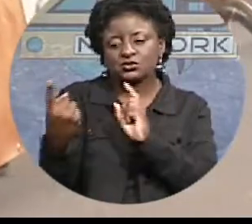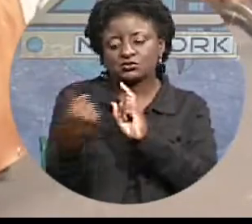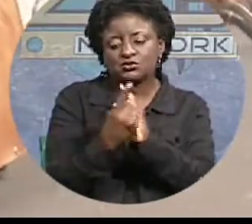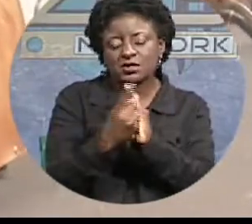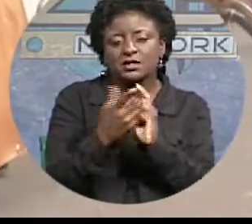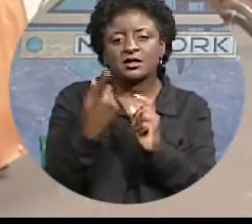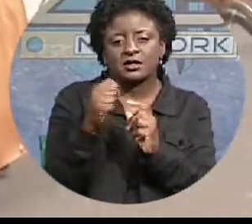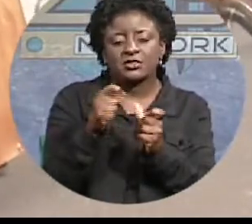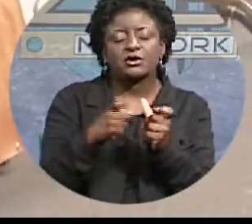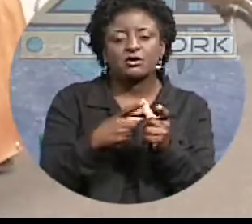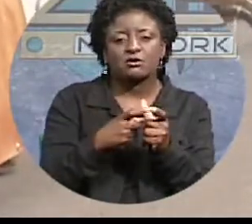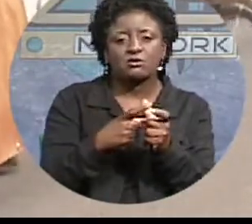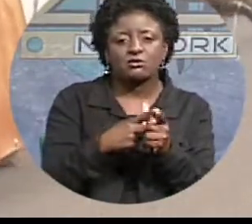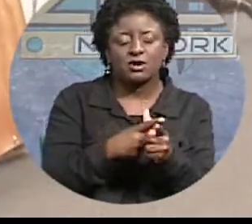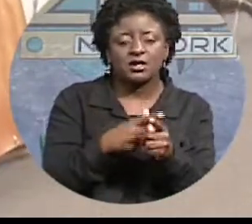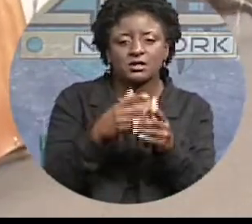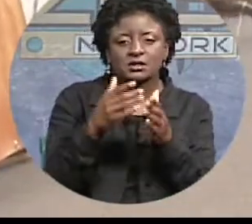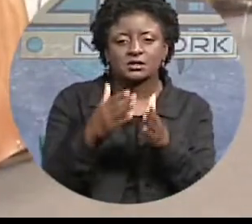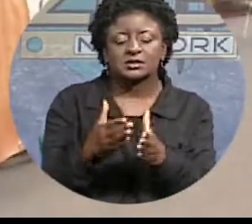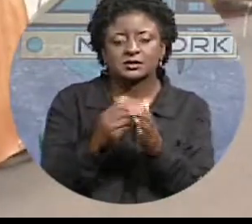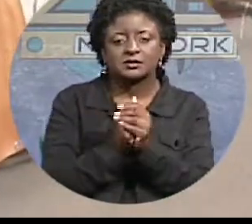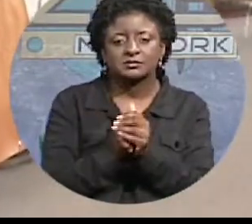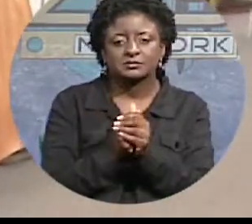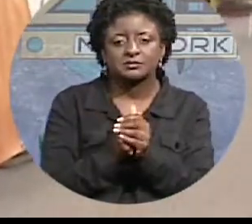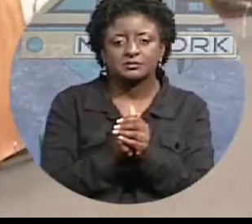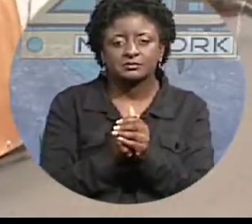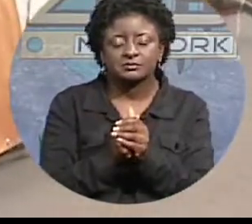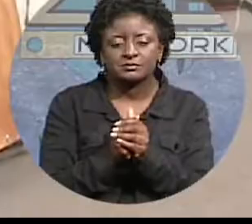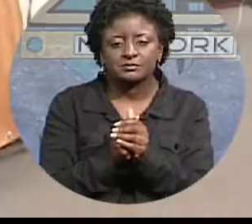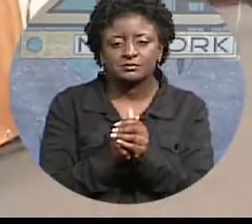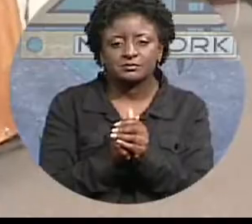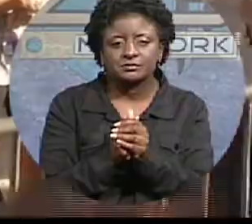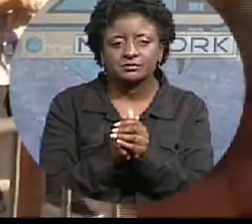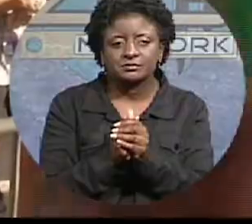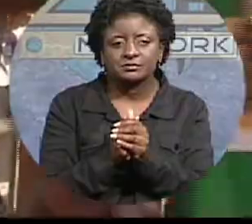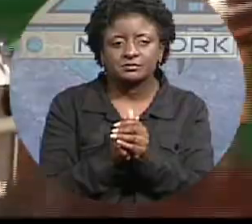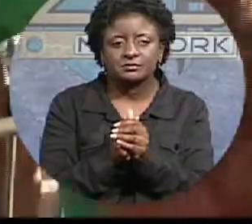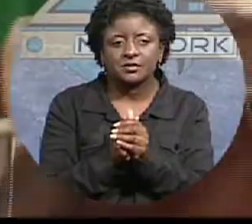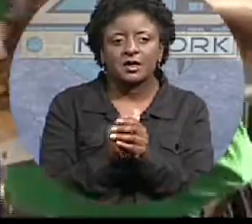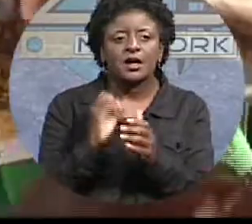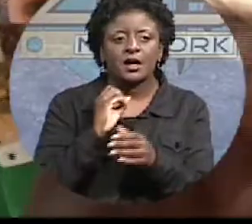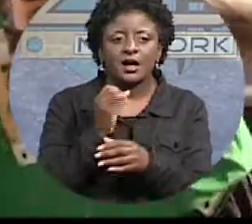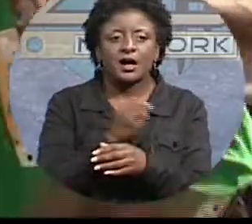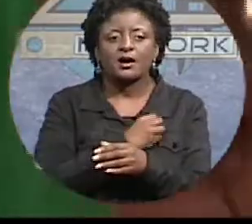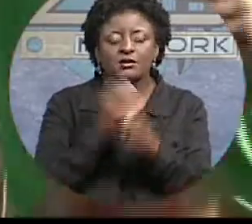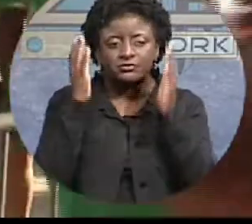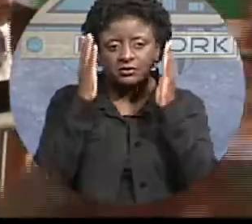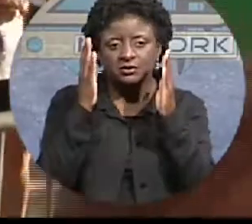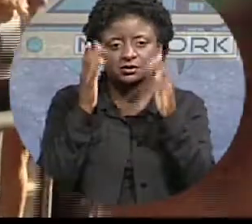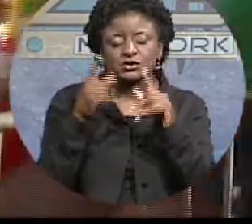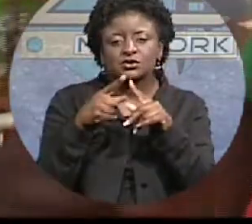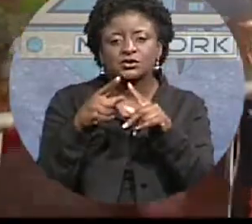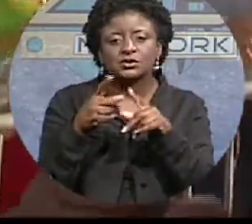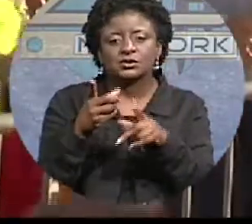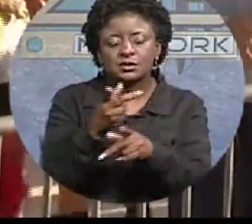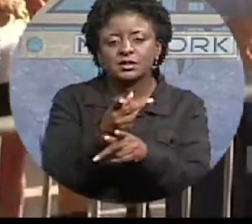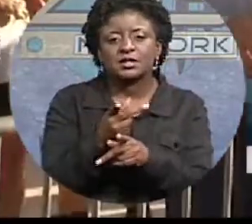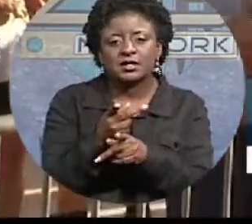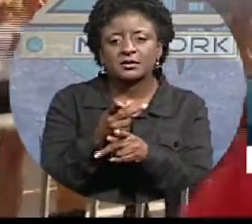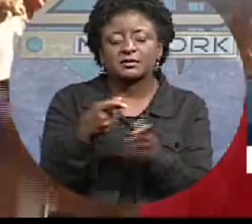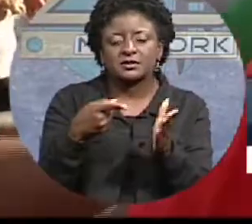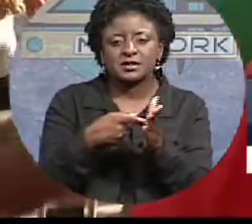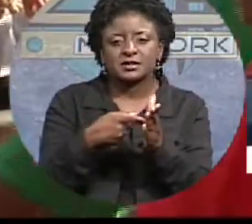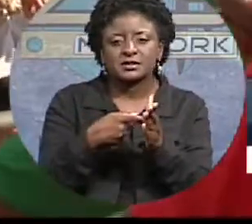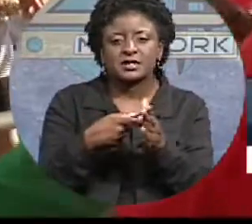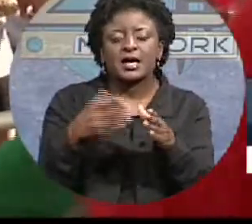international event gives our tourism industry. Our idea was to always keep this thing at very high standards.